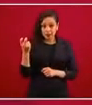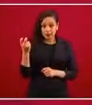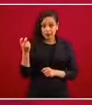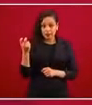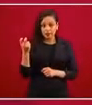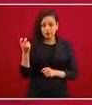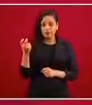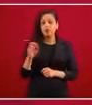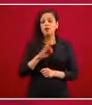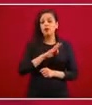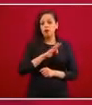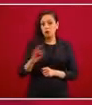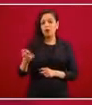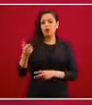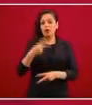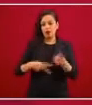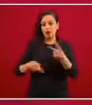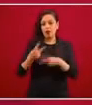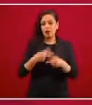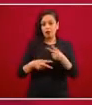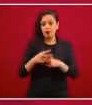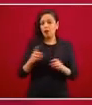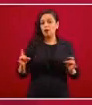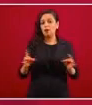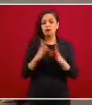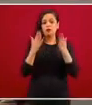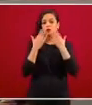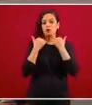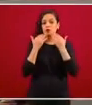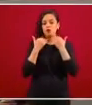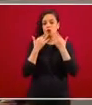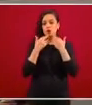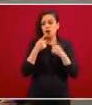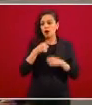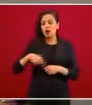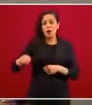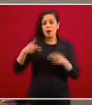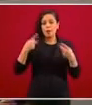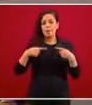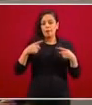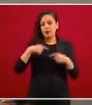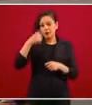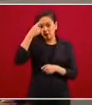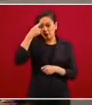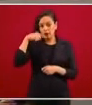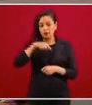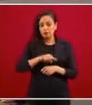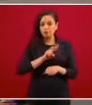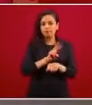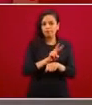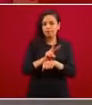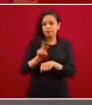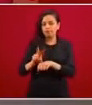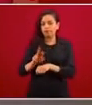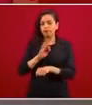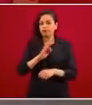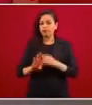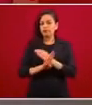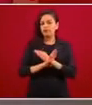And that was the hypothetical situation of what would have happened if we didn't have any mitigation